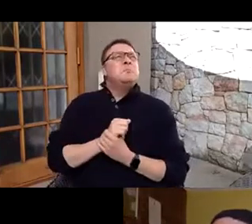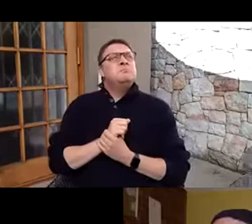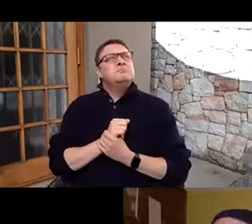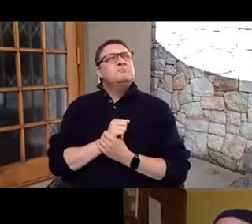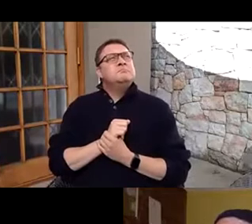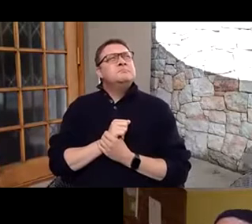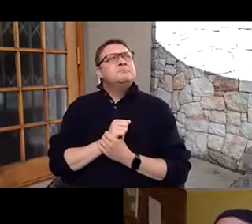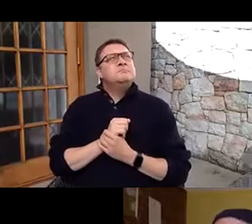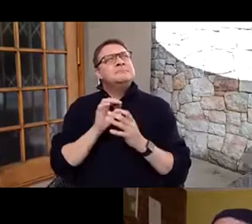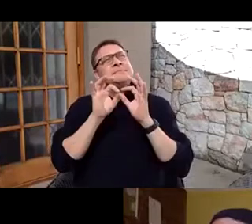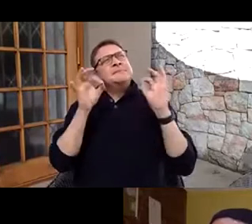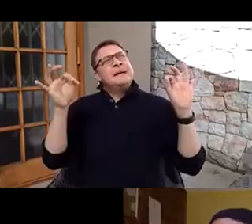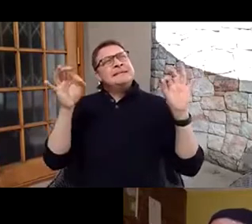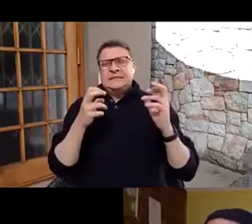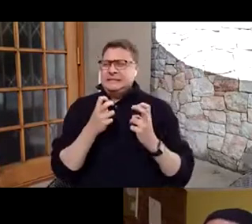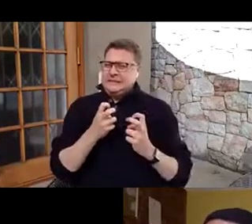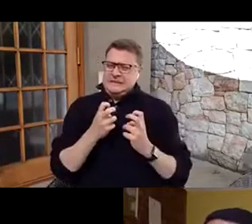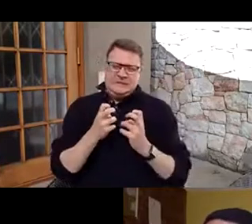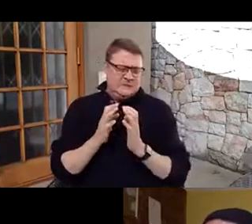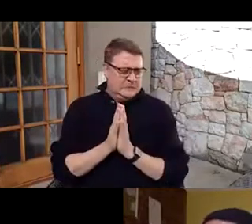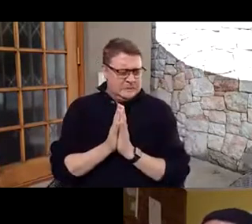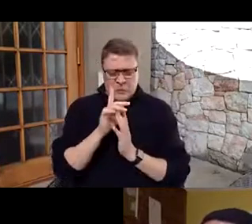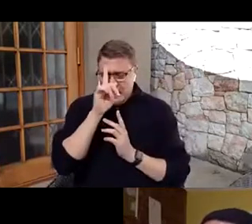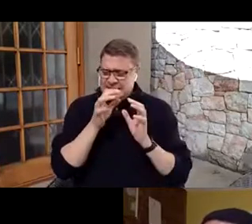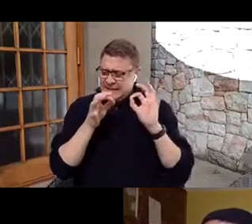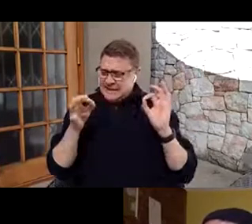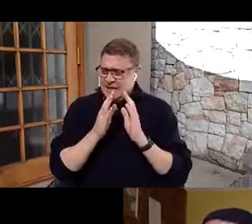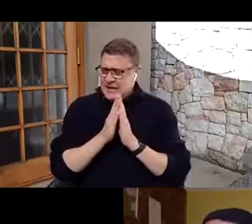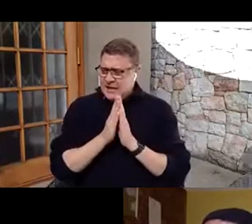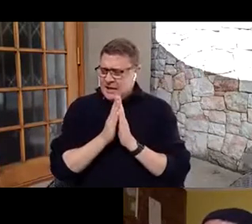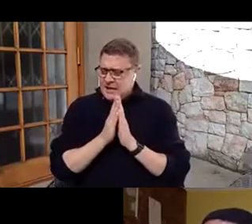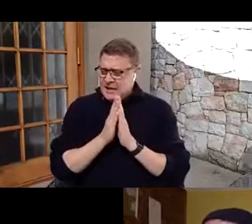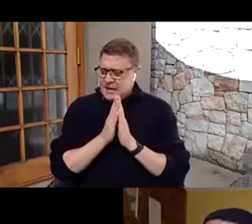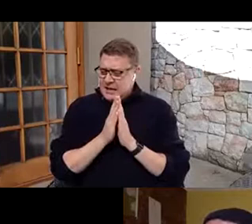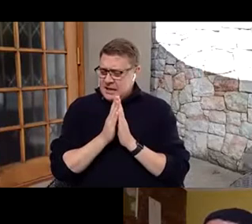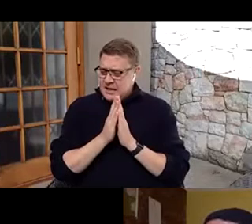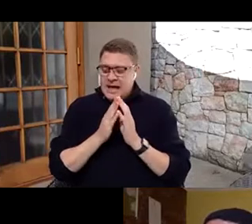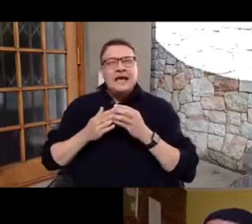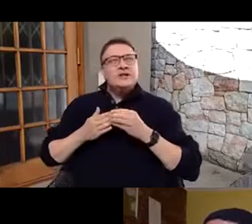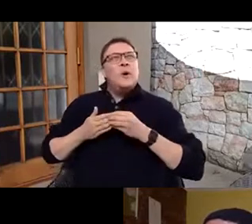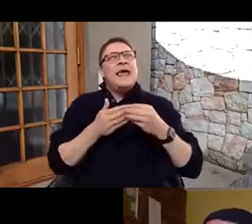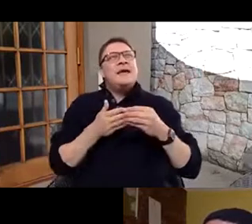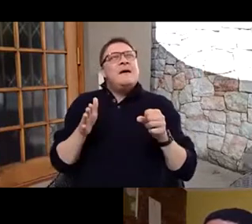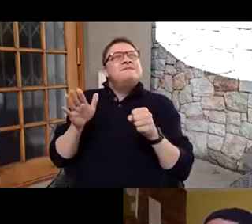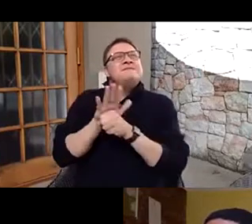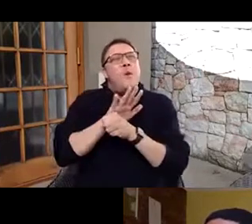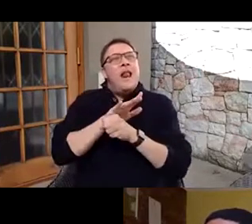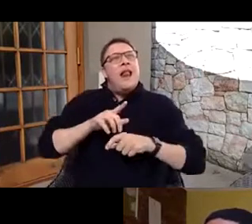defining one sentence is really tough, but I would say being able to lead a full and complete